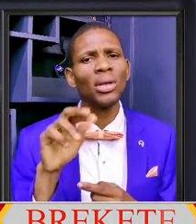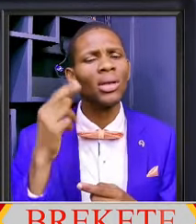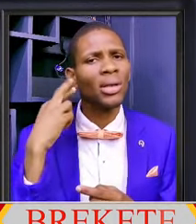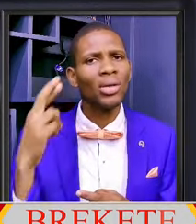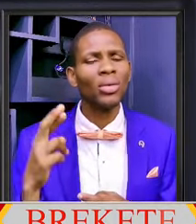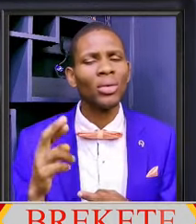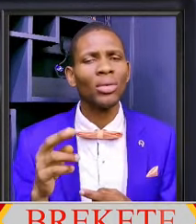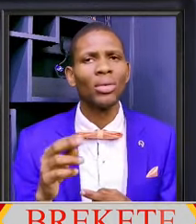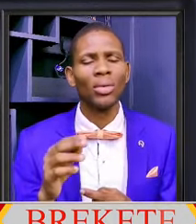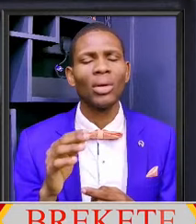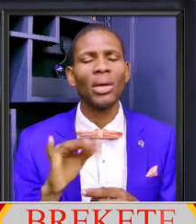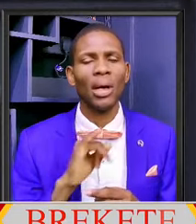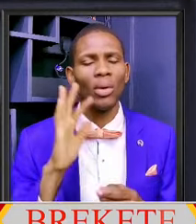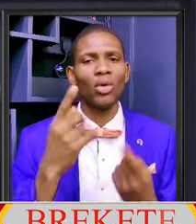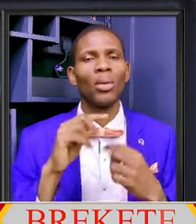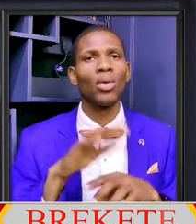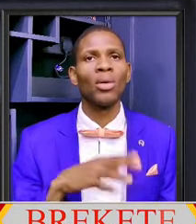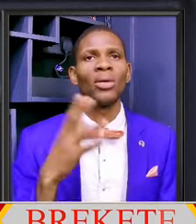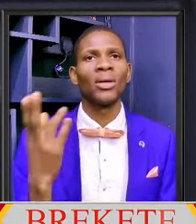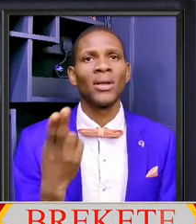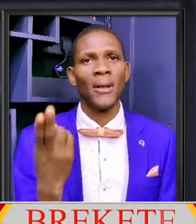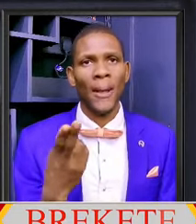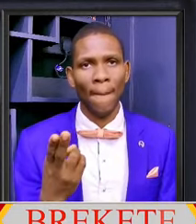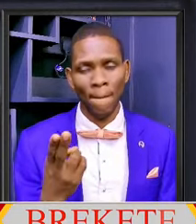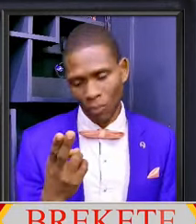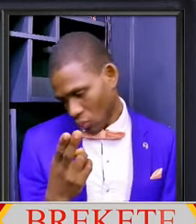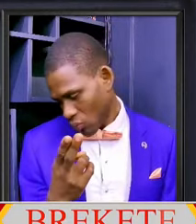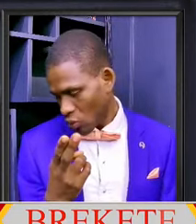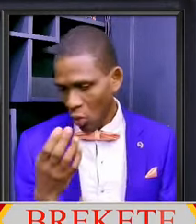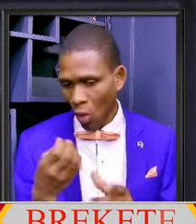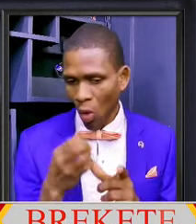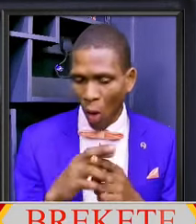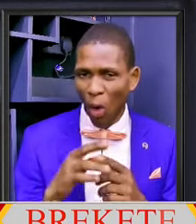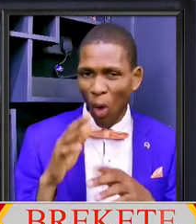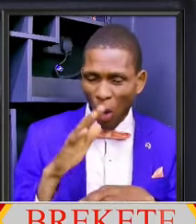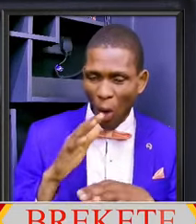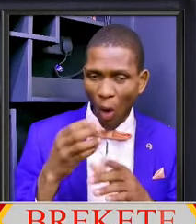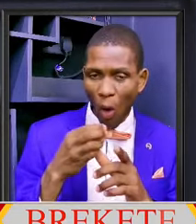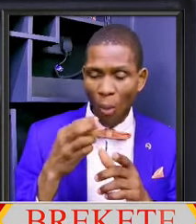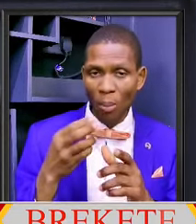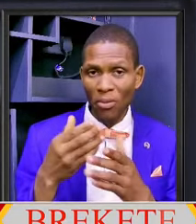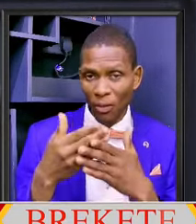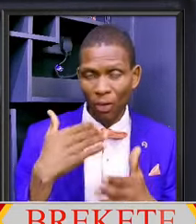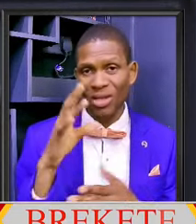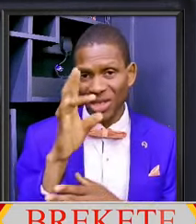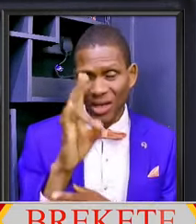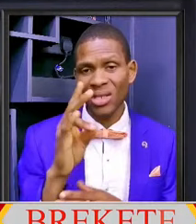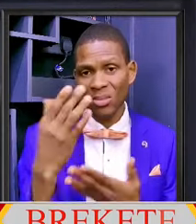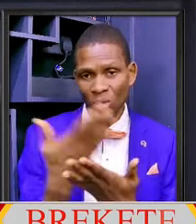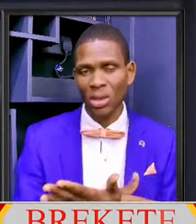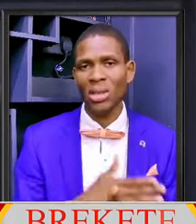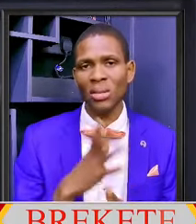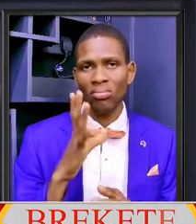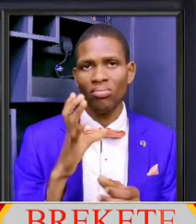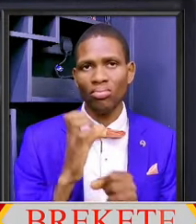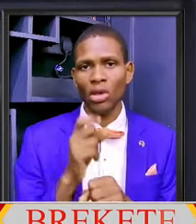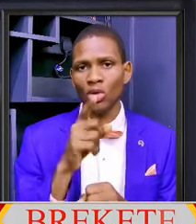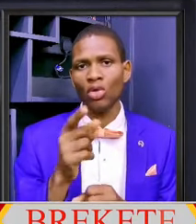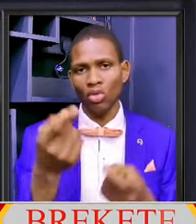I'm coming on Thursday. On or before 7 o'clock in the morning.